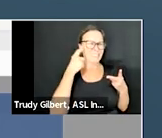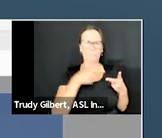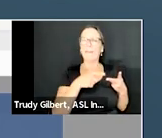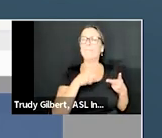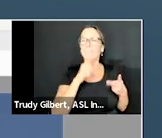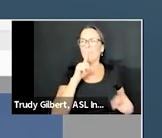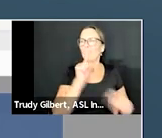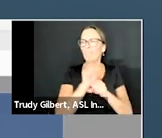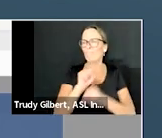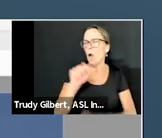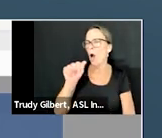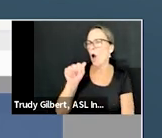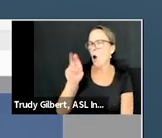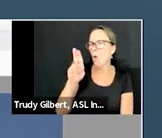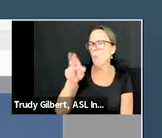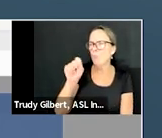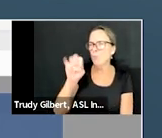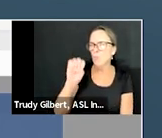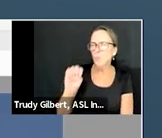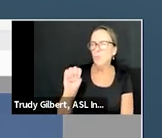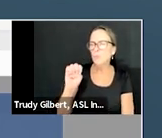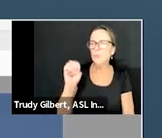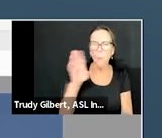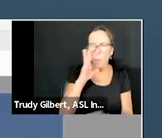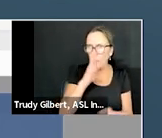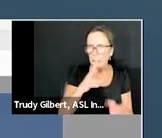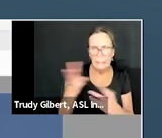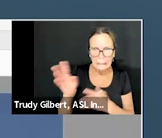neglect, conduct a full investigation.